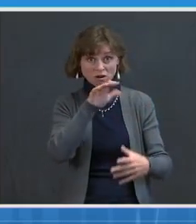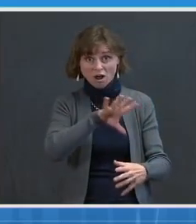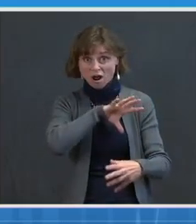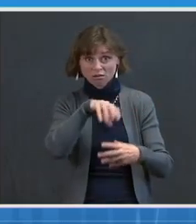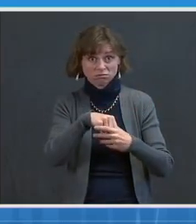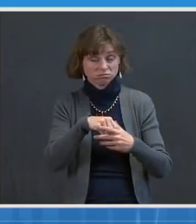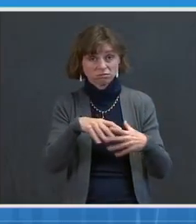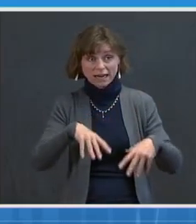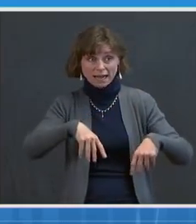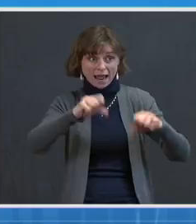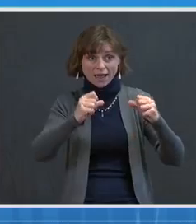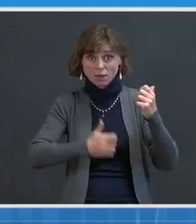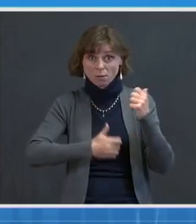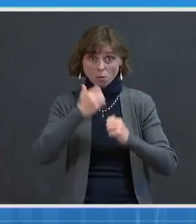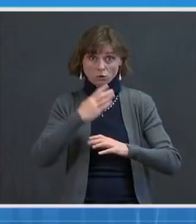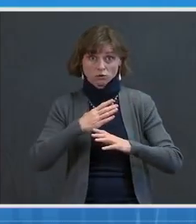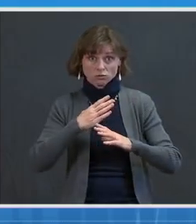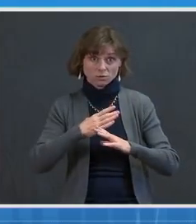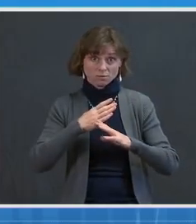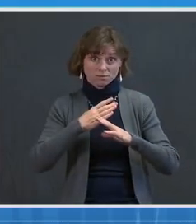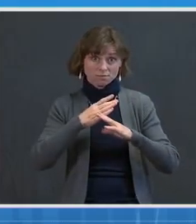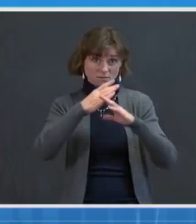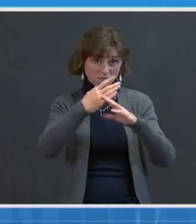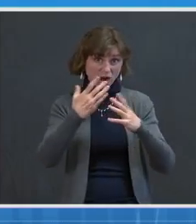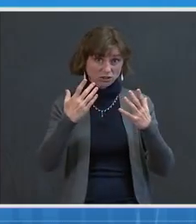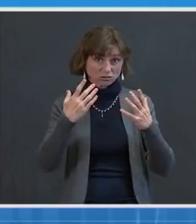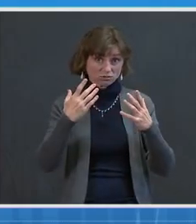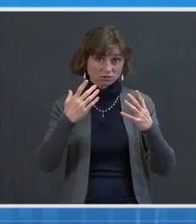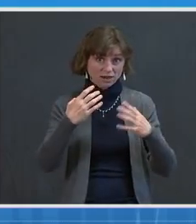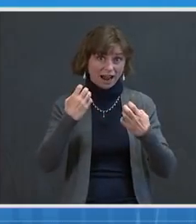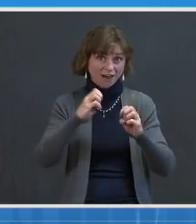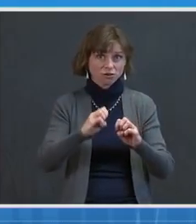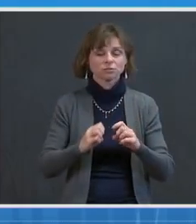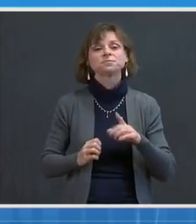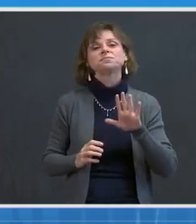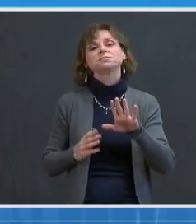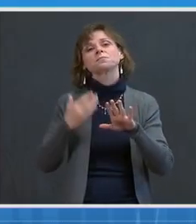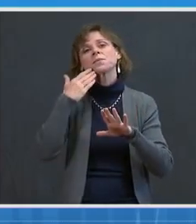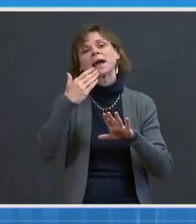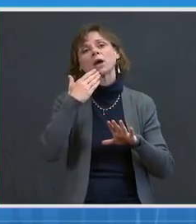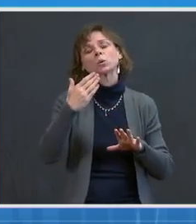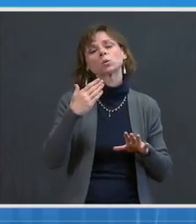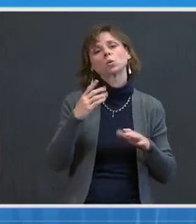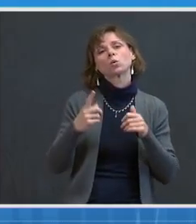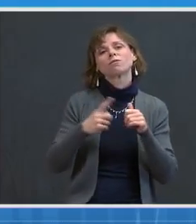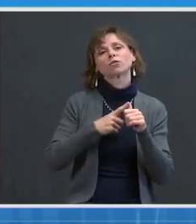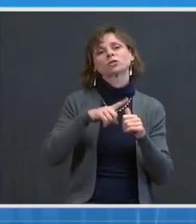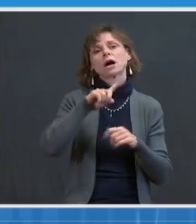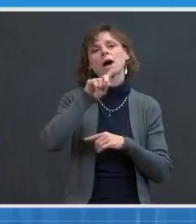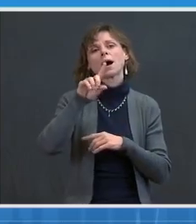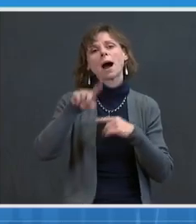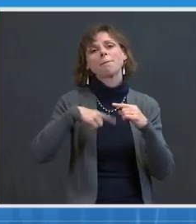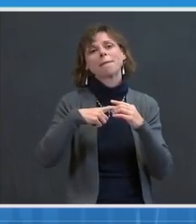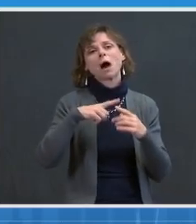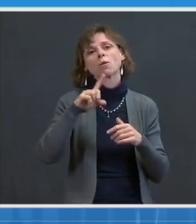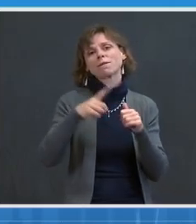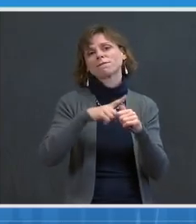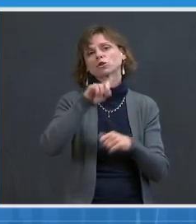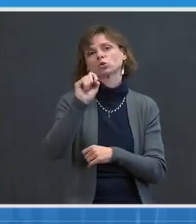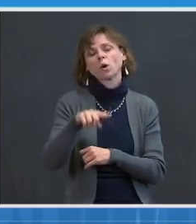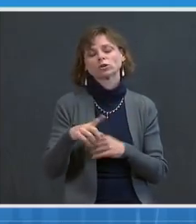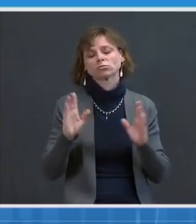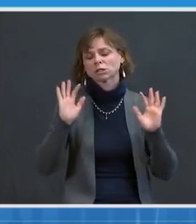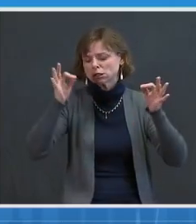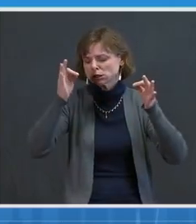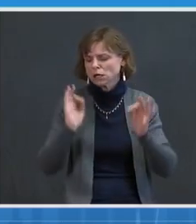way for this effort? Thank you. Yeah. Thank you, April. But very quickly, with regard to your first question, that you would definitely expect,